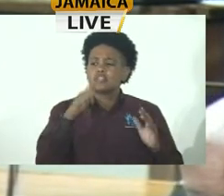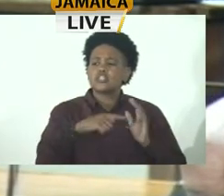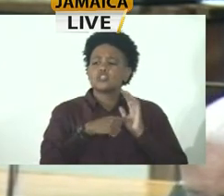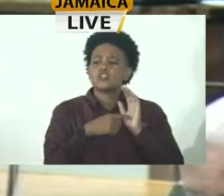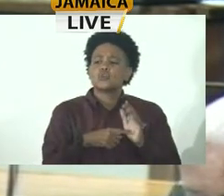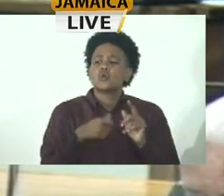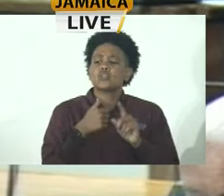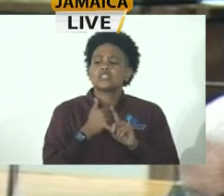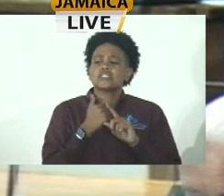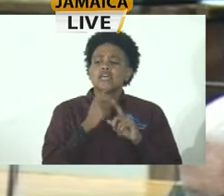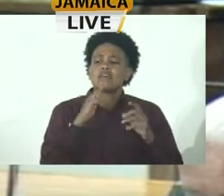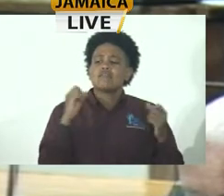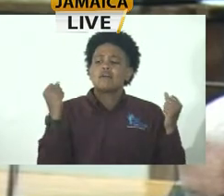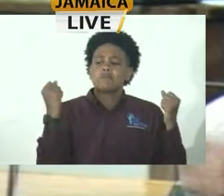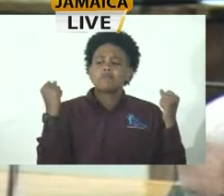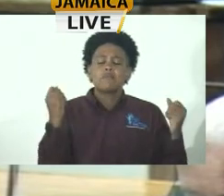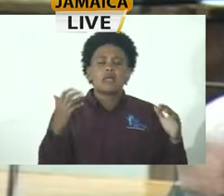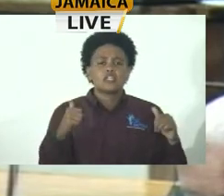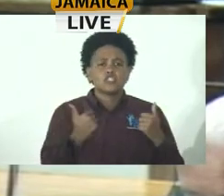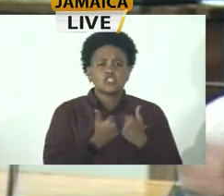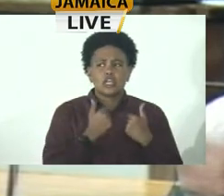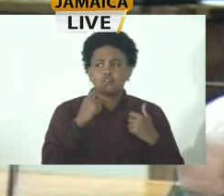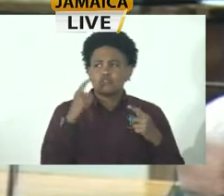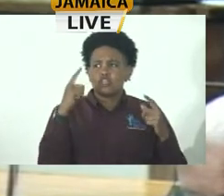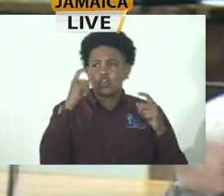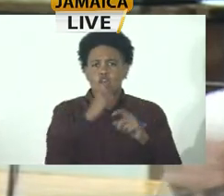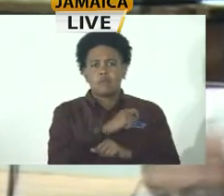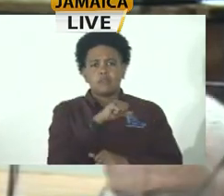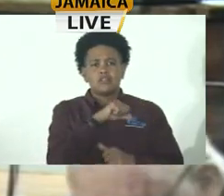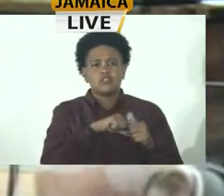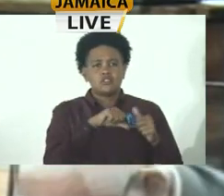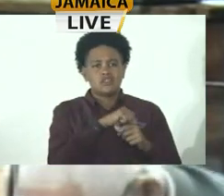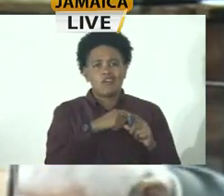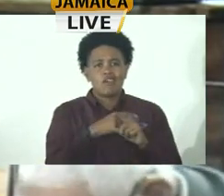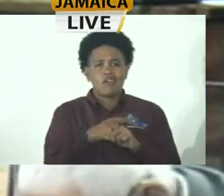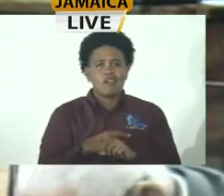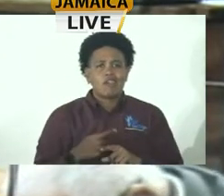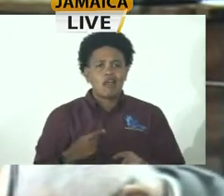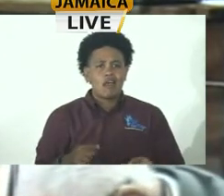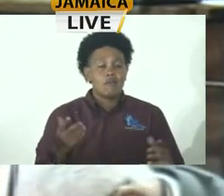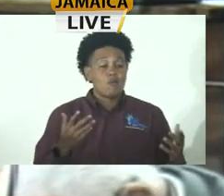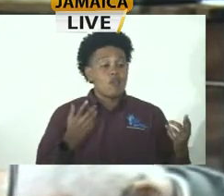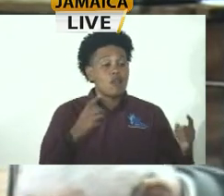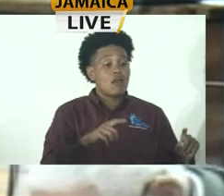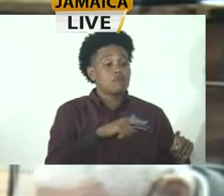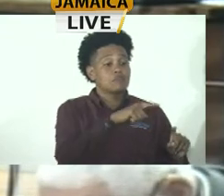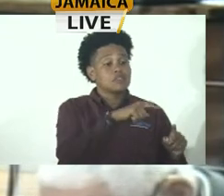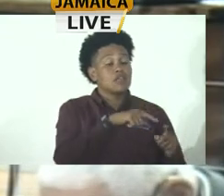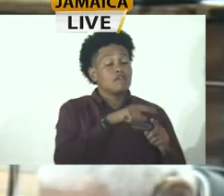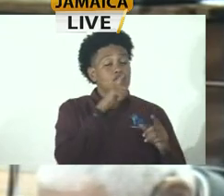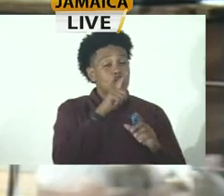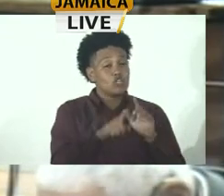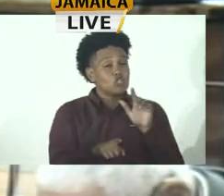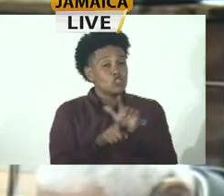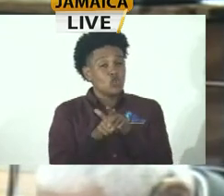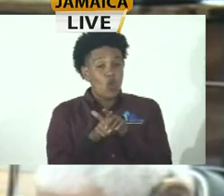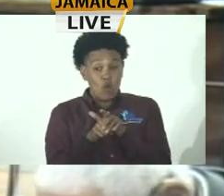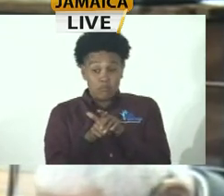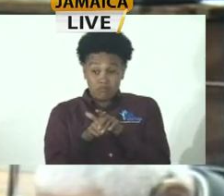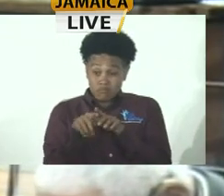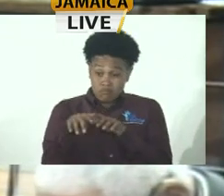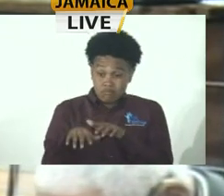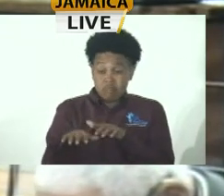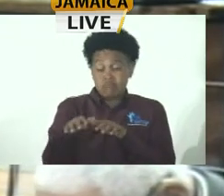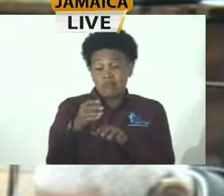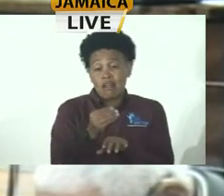there are a myriad of challenges complicating each other what happens on the ridge shows up on the reef